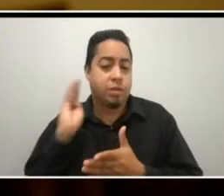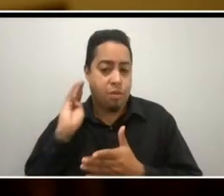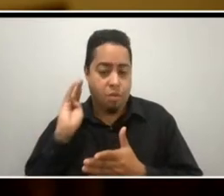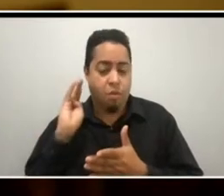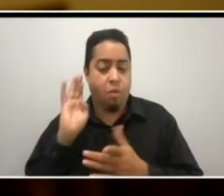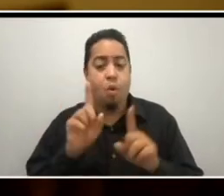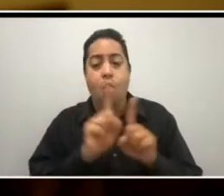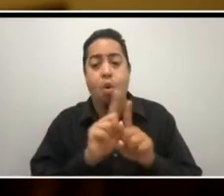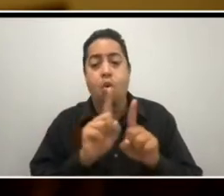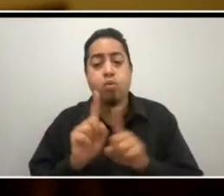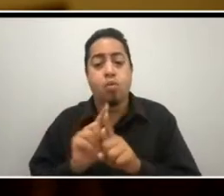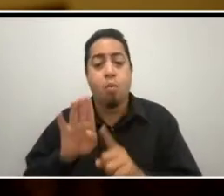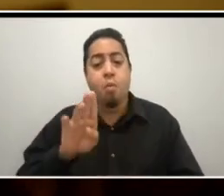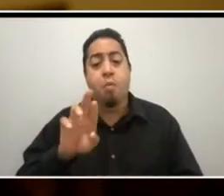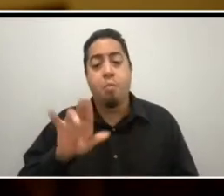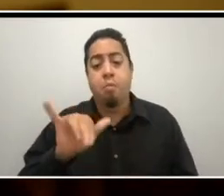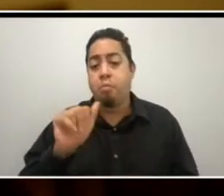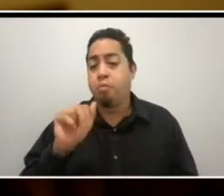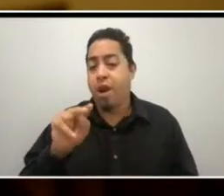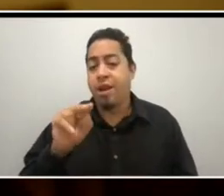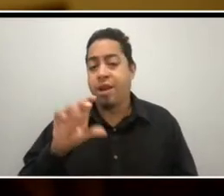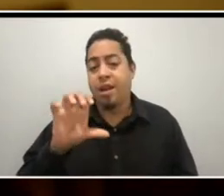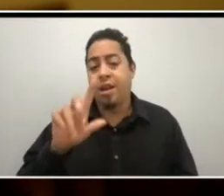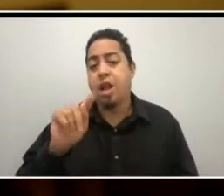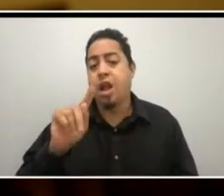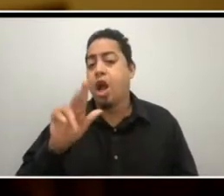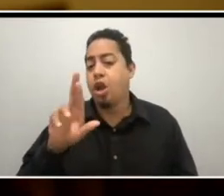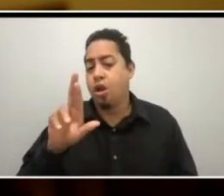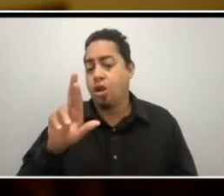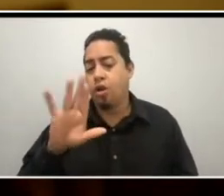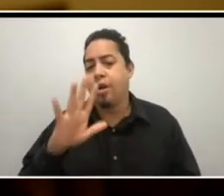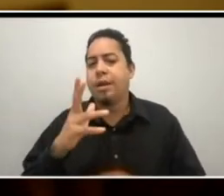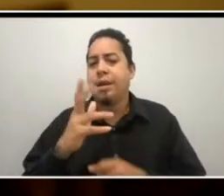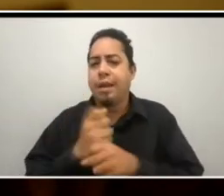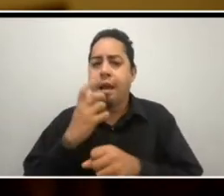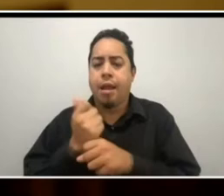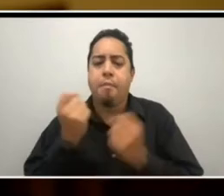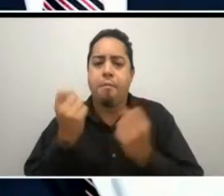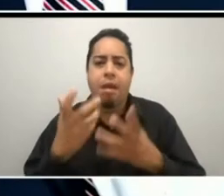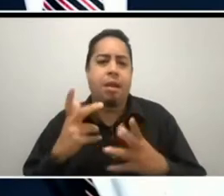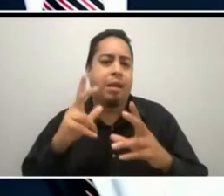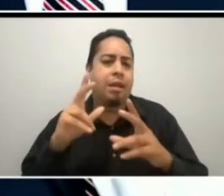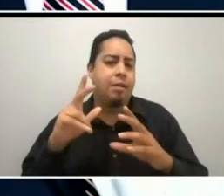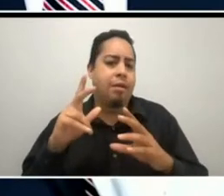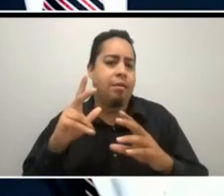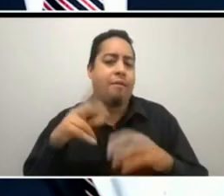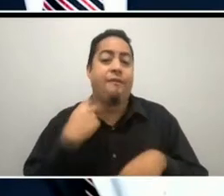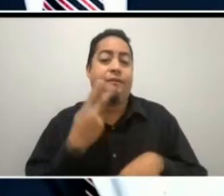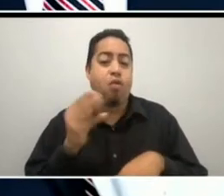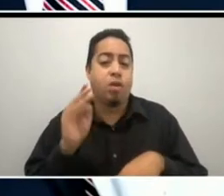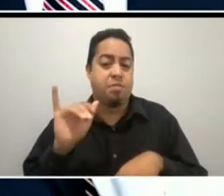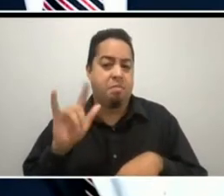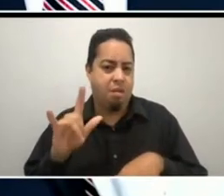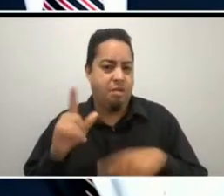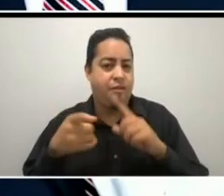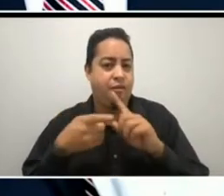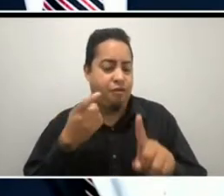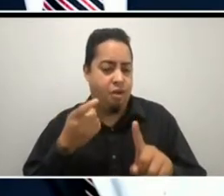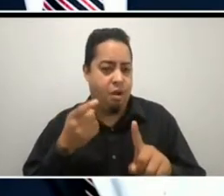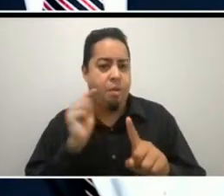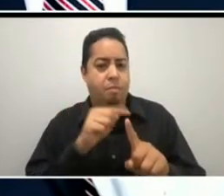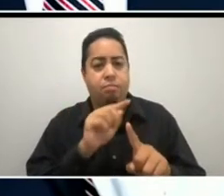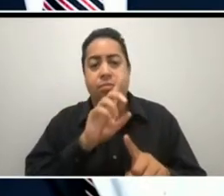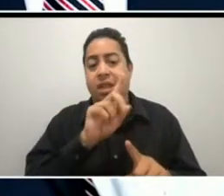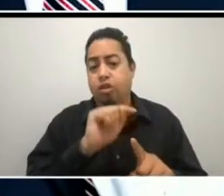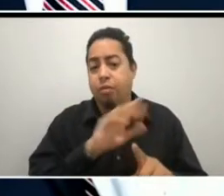Speaker Brian Cutler, received daily voicemails from Trump's lawyers in the last week of November. Mr. Speaker, this is